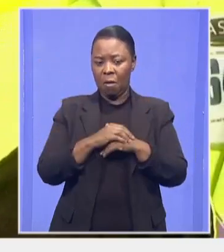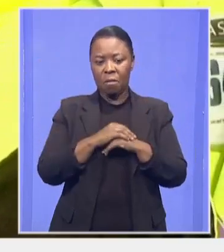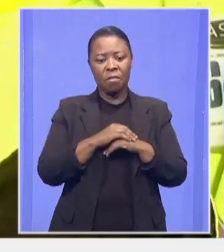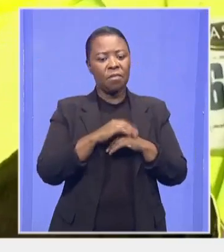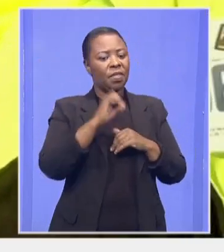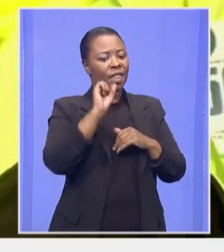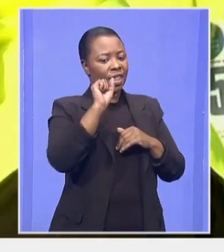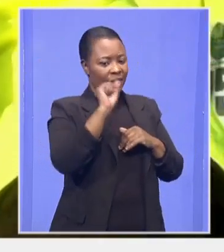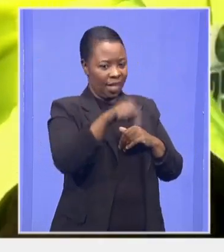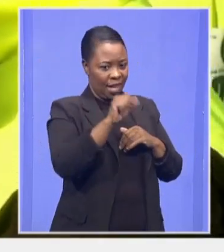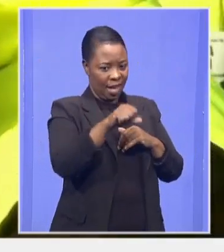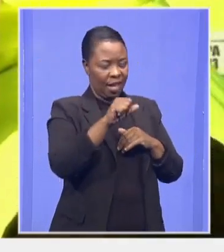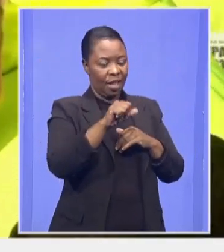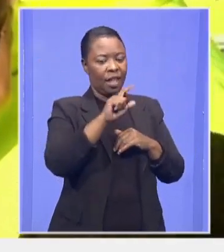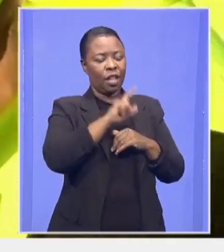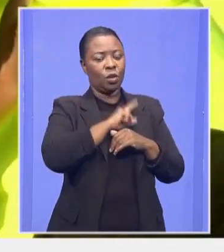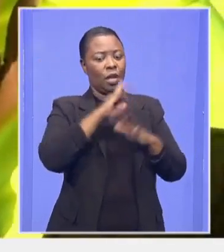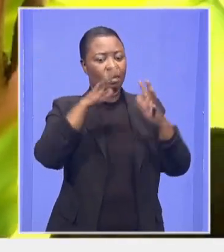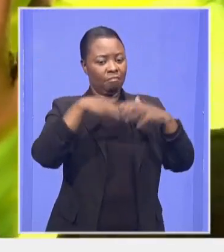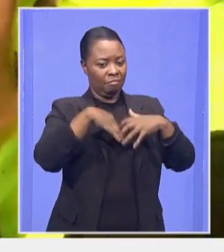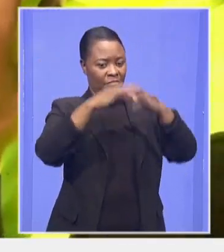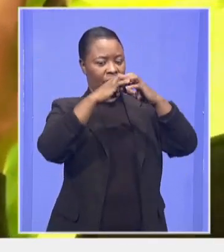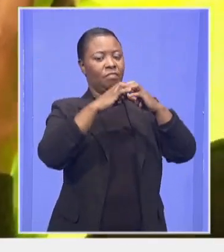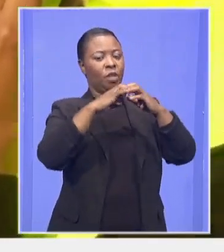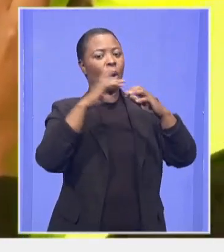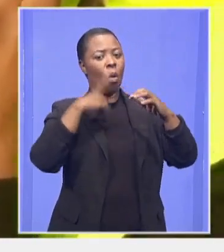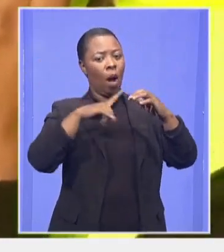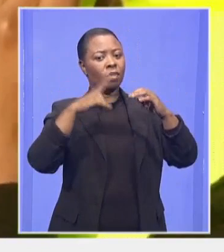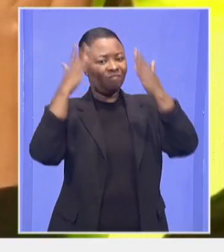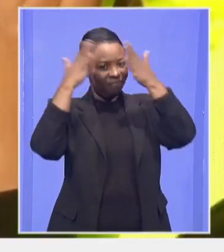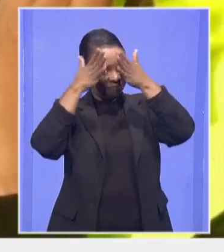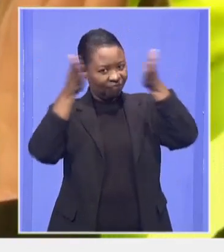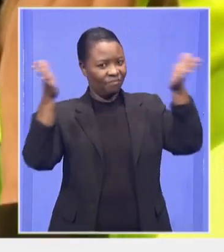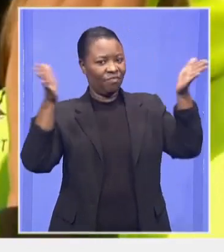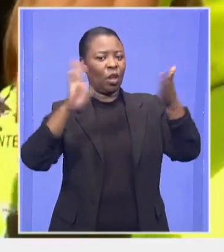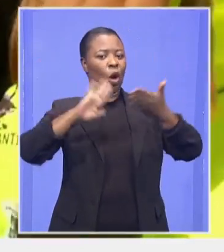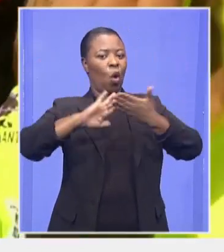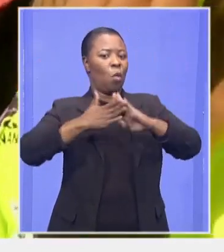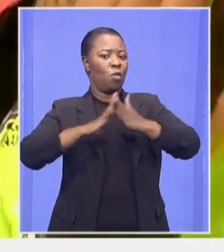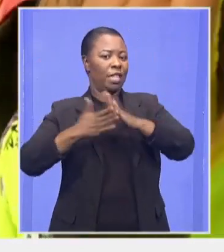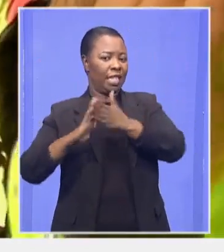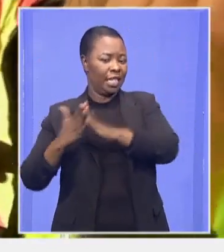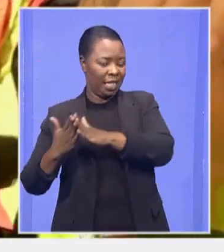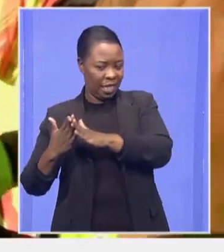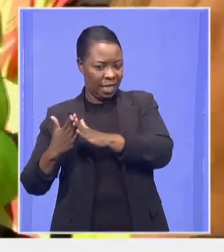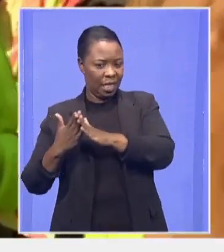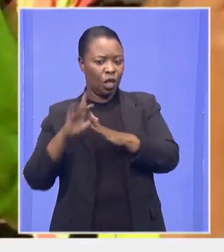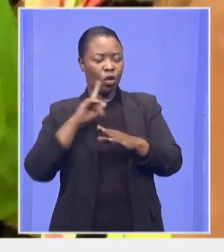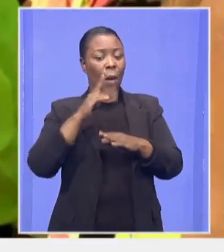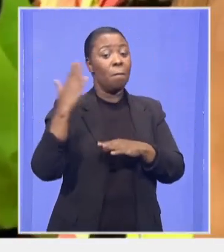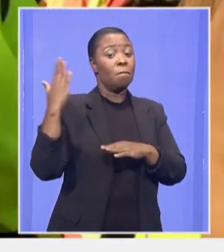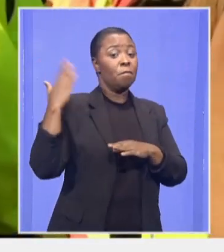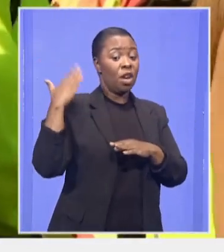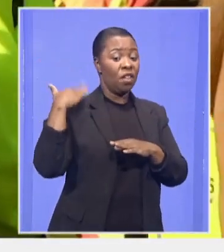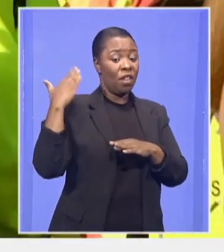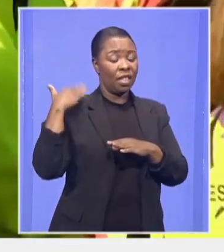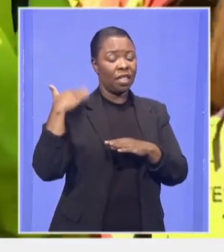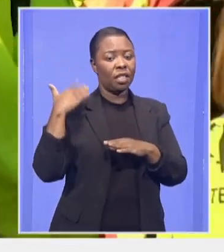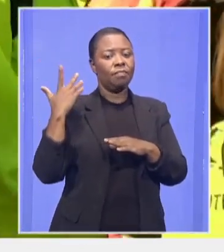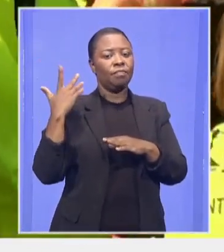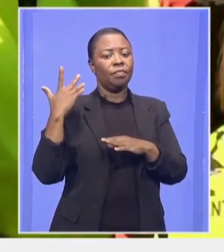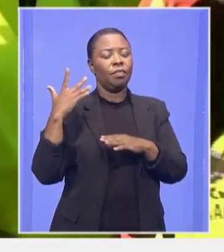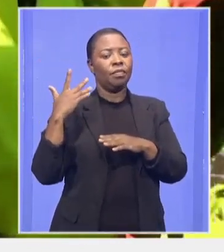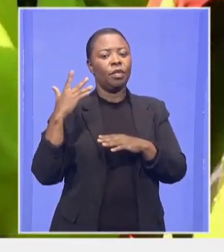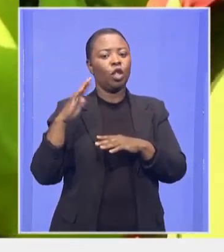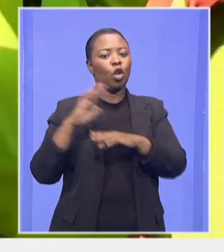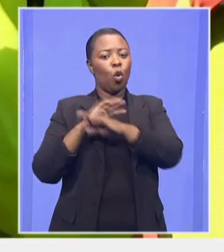idea of establishing the race, is to get a broader community, not only for our previously disadvantaged runners,